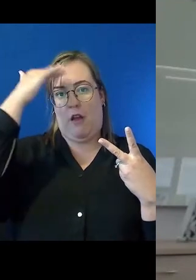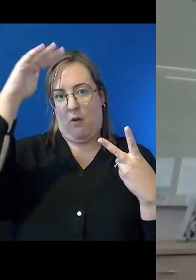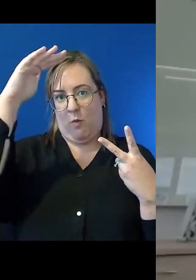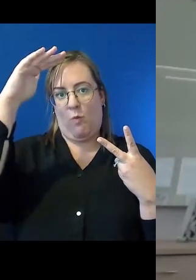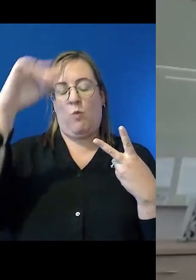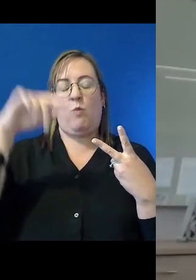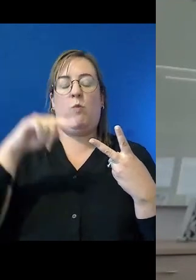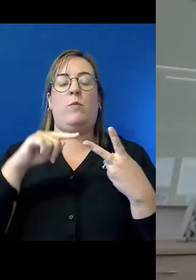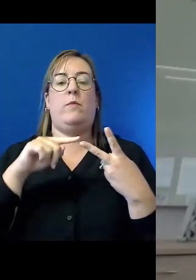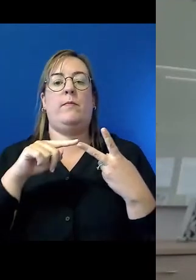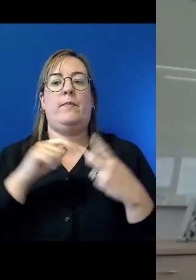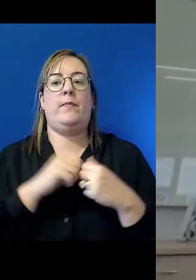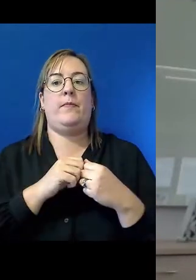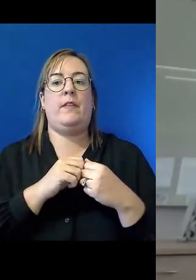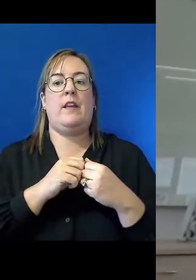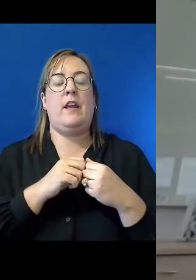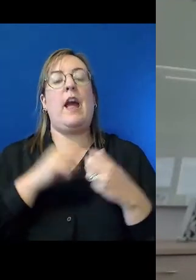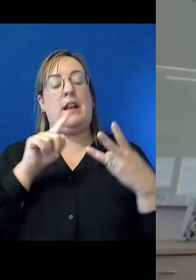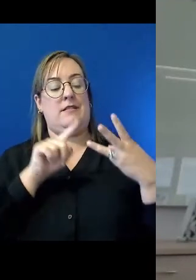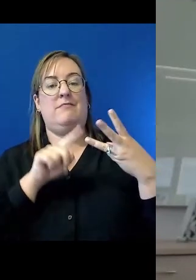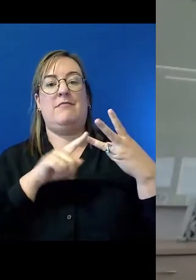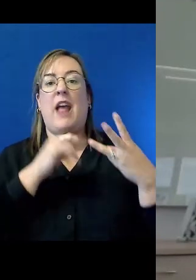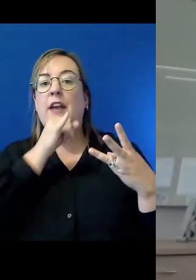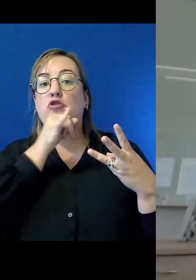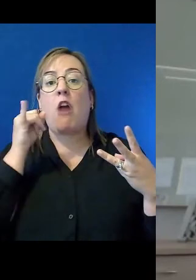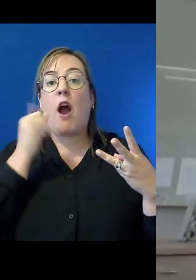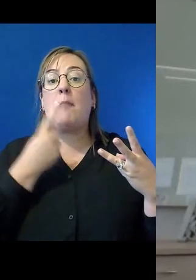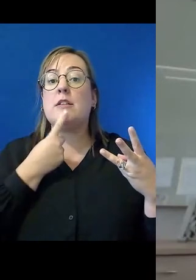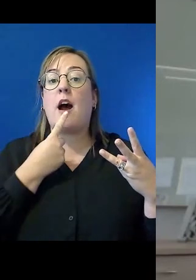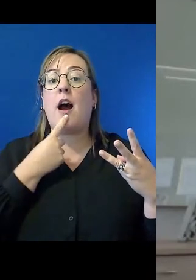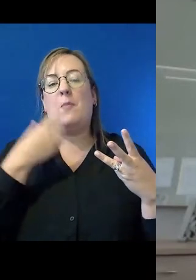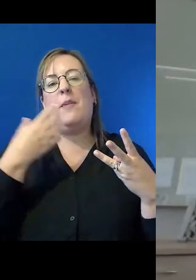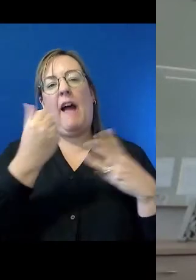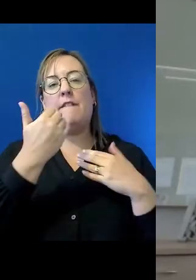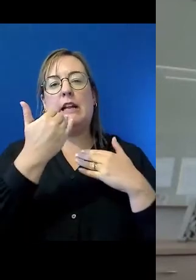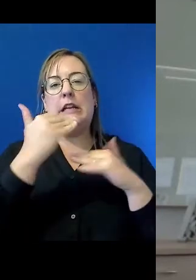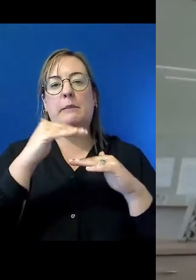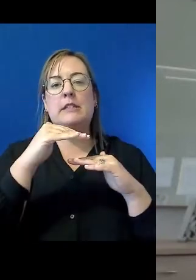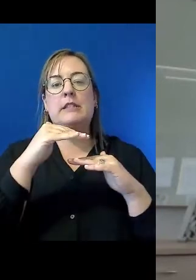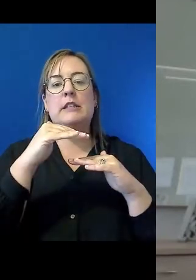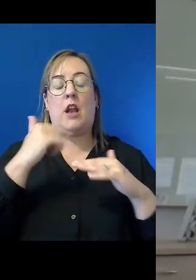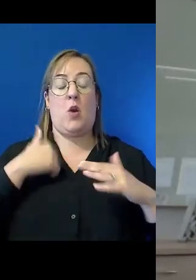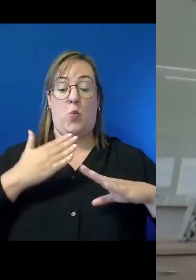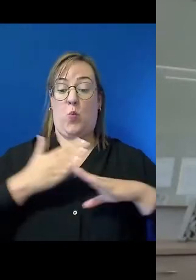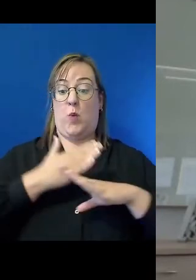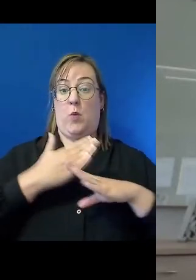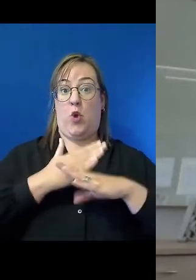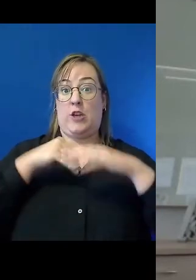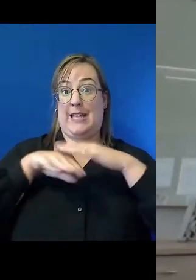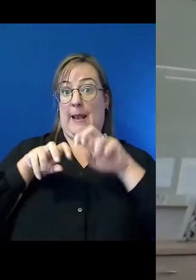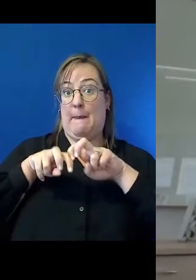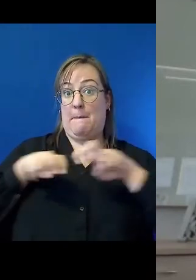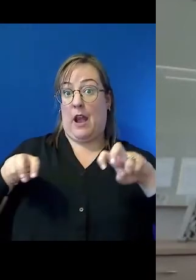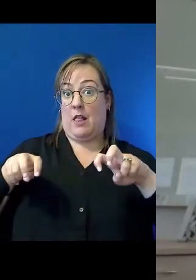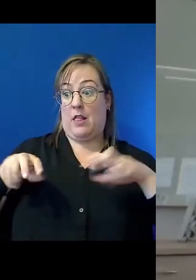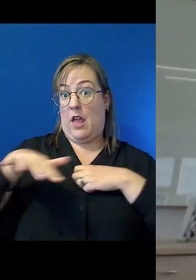that then some of the offence types were limited. We were operating in that space for some time, and of course the success of